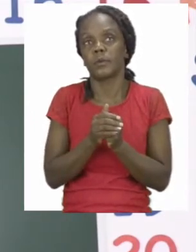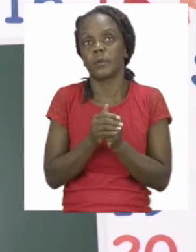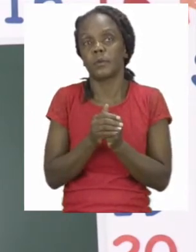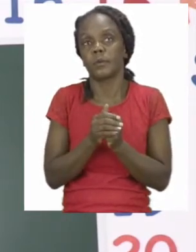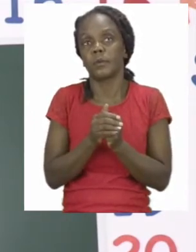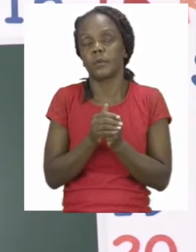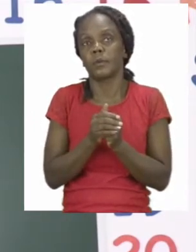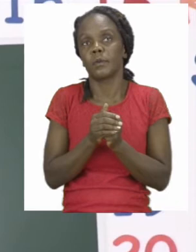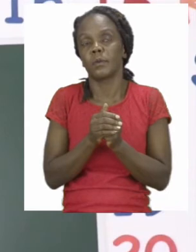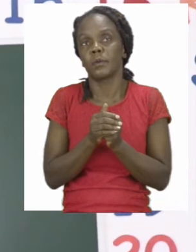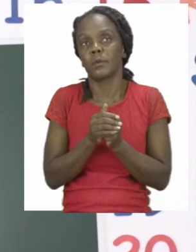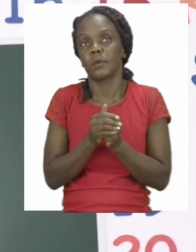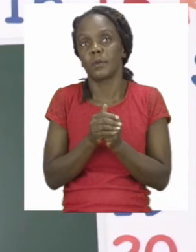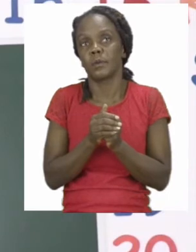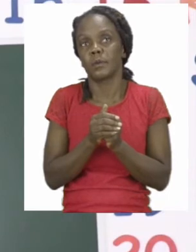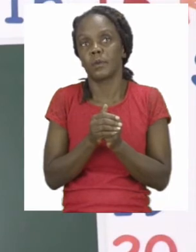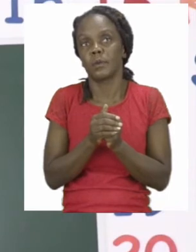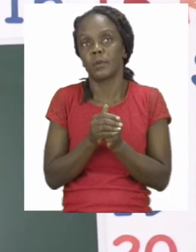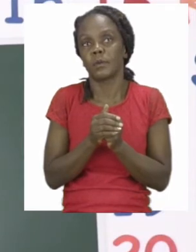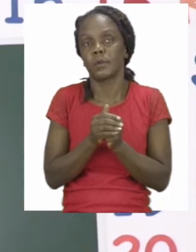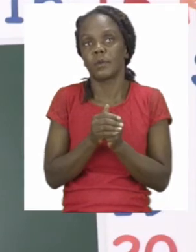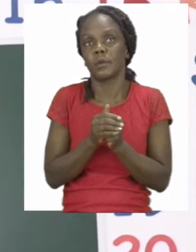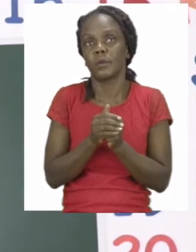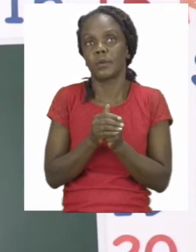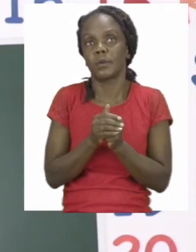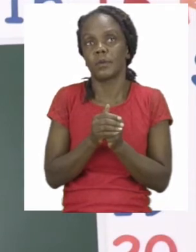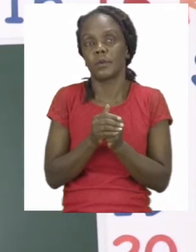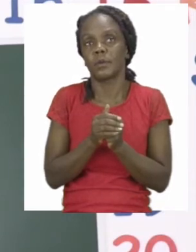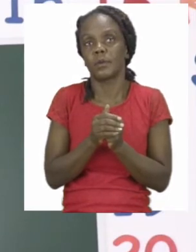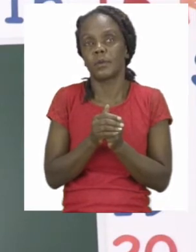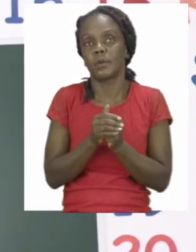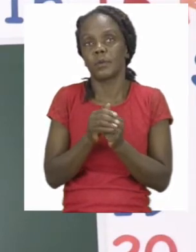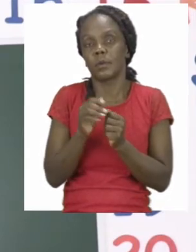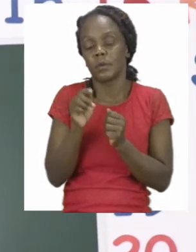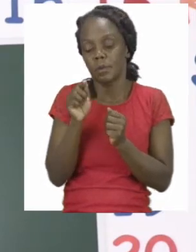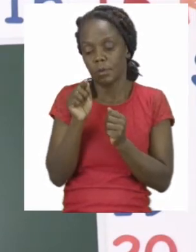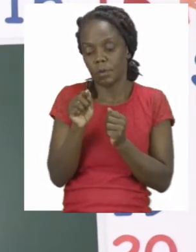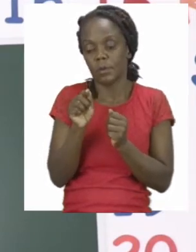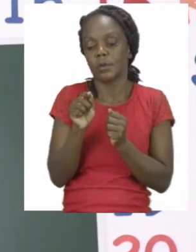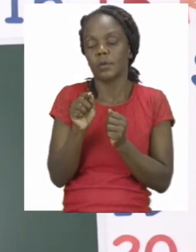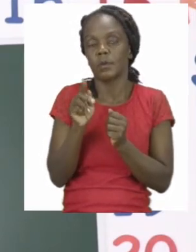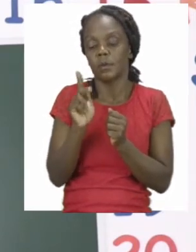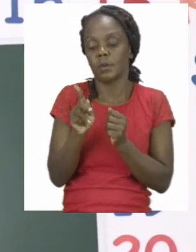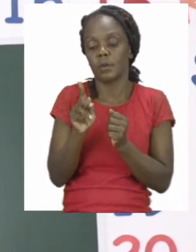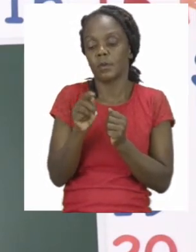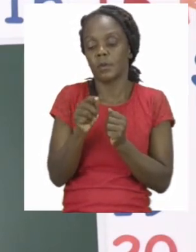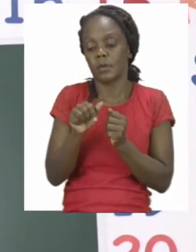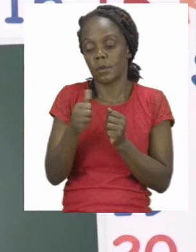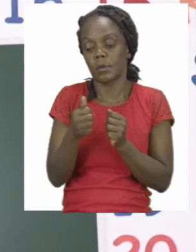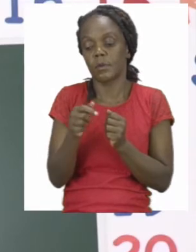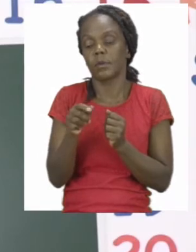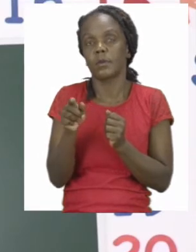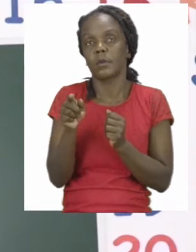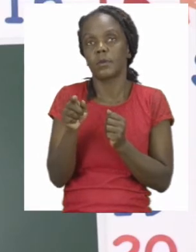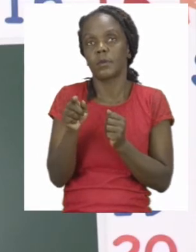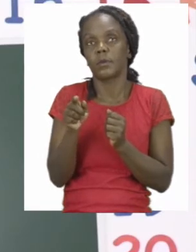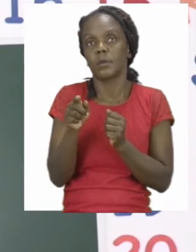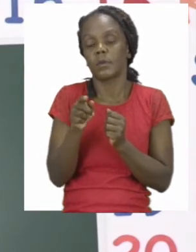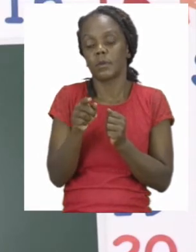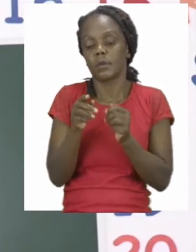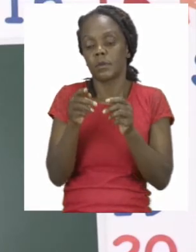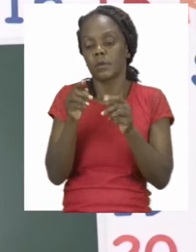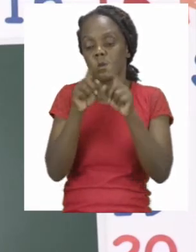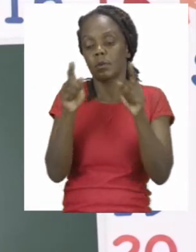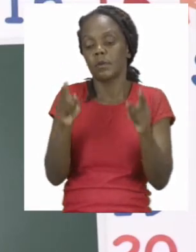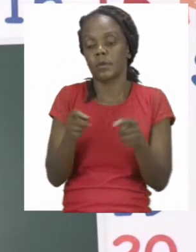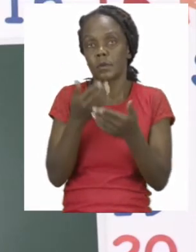circle one, it does not count. So let's also circle the next one. We're going to start, and this time